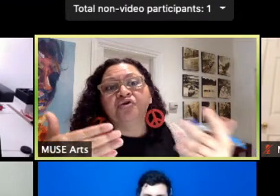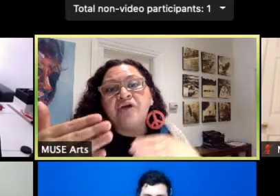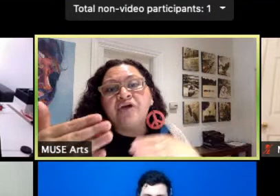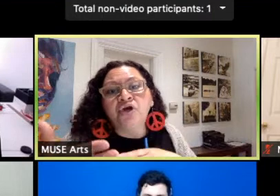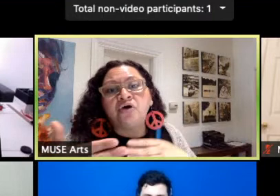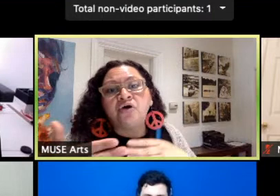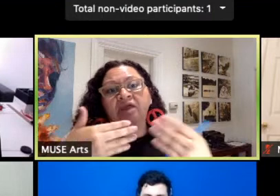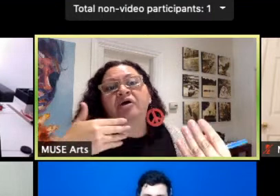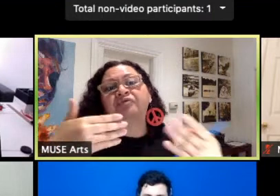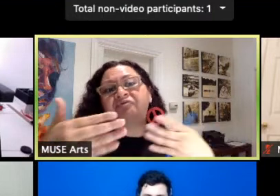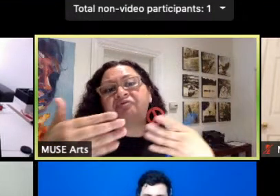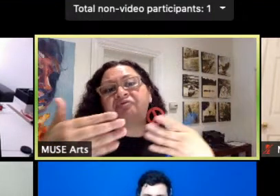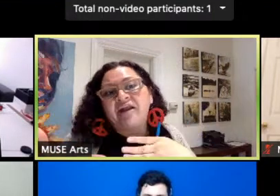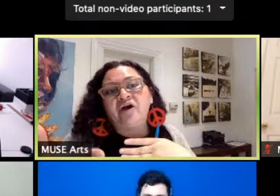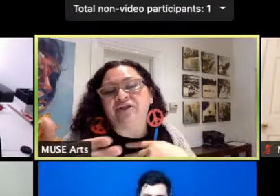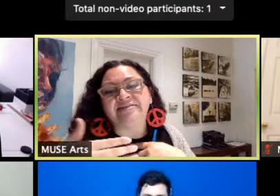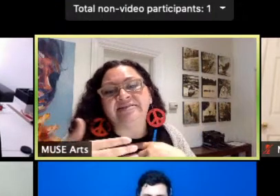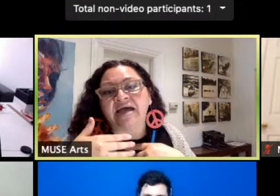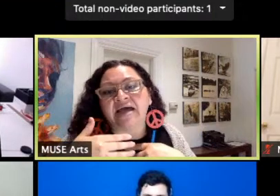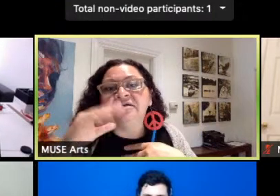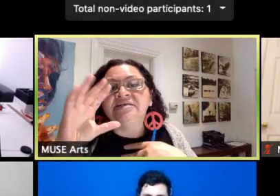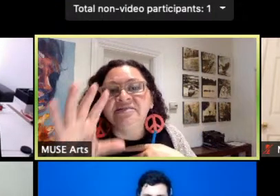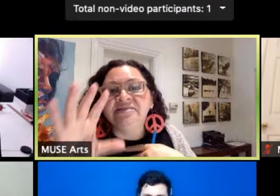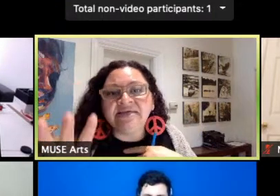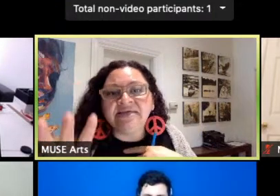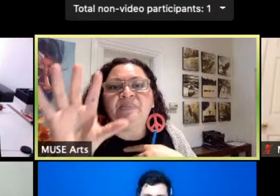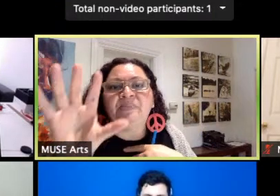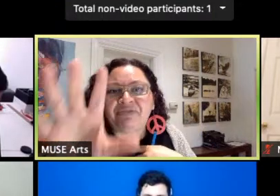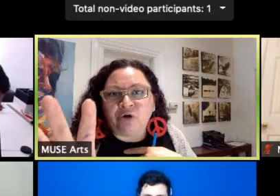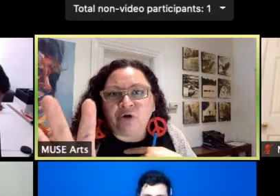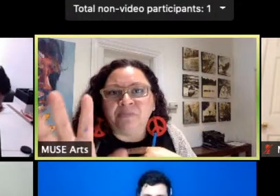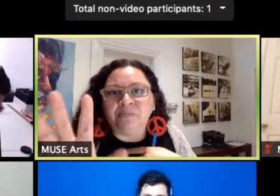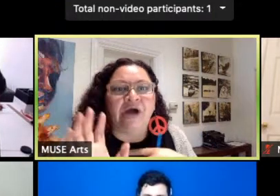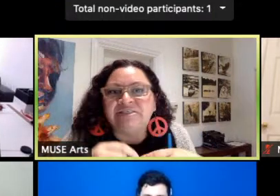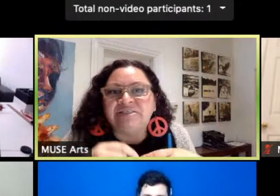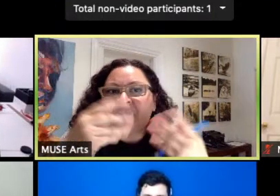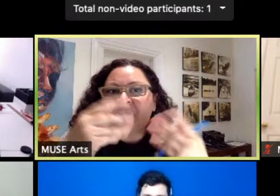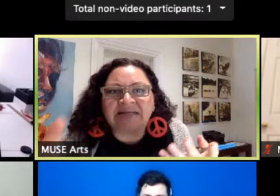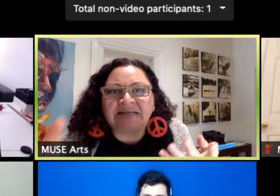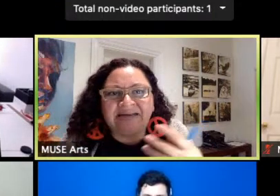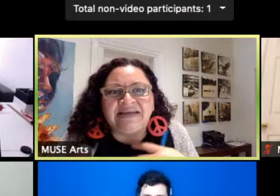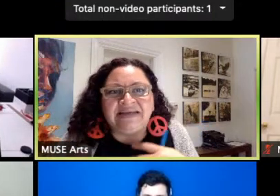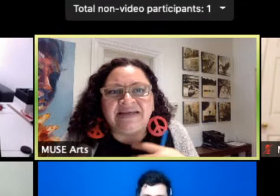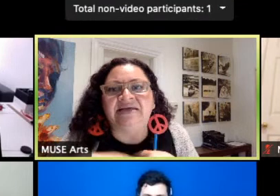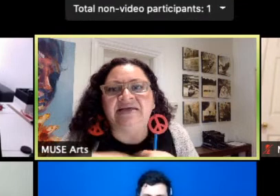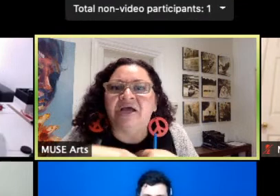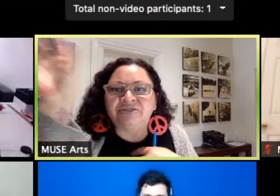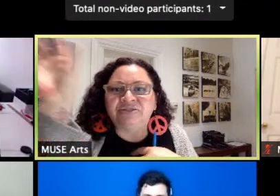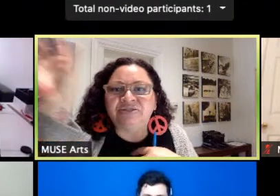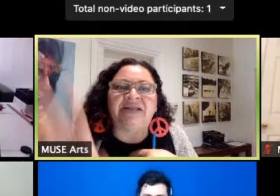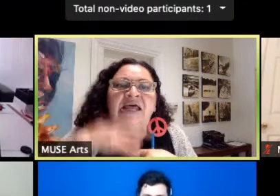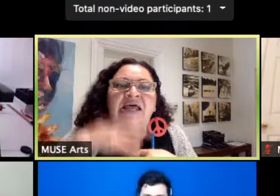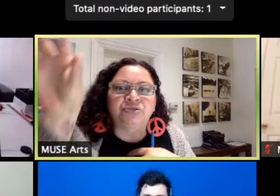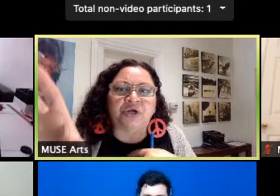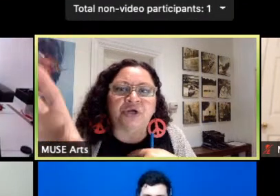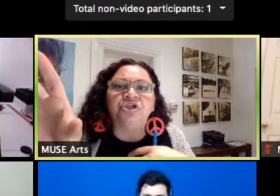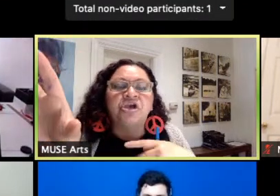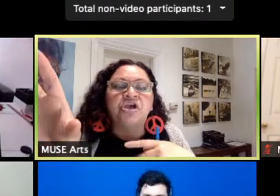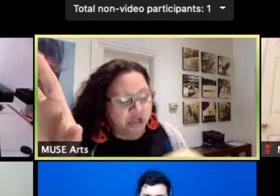we figured out is that this platform, you know, as great as it is, as much as it allows to reach, it